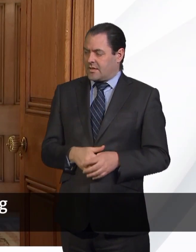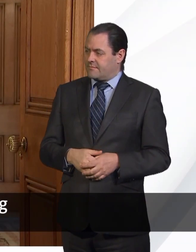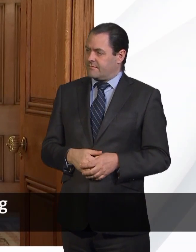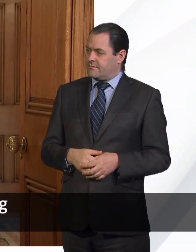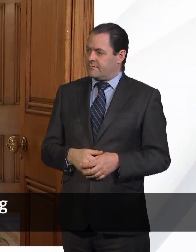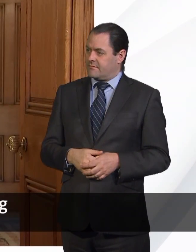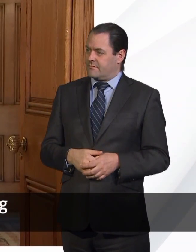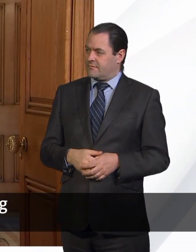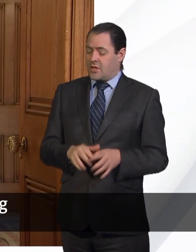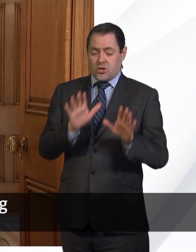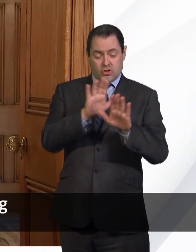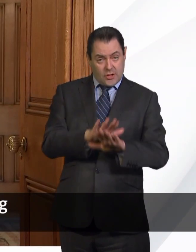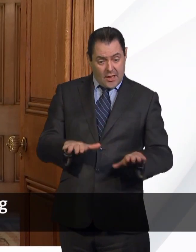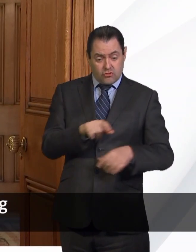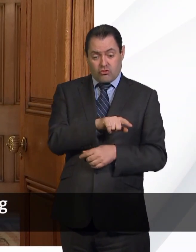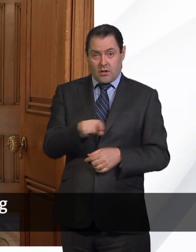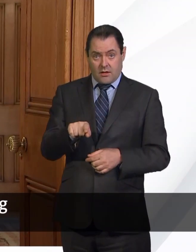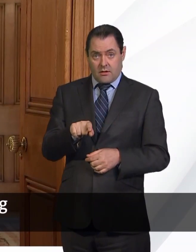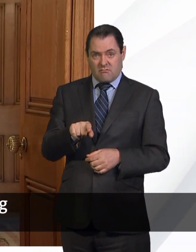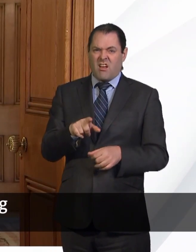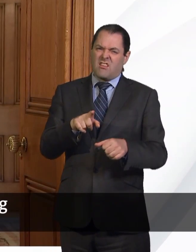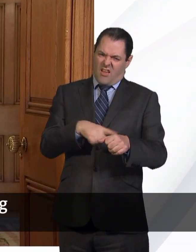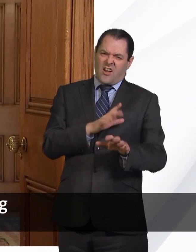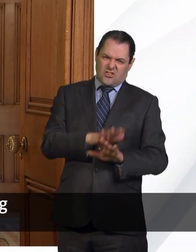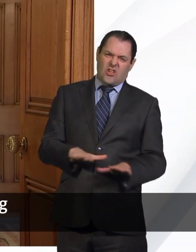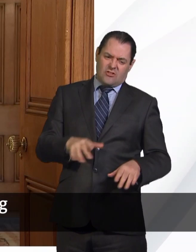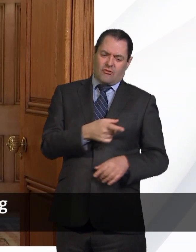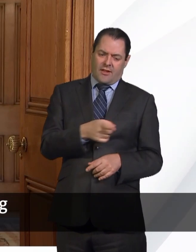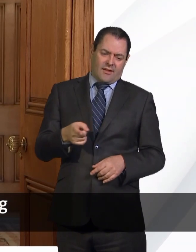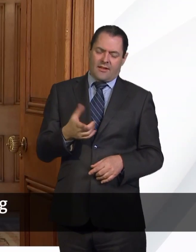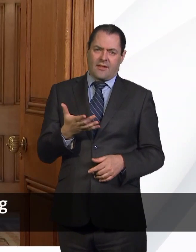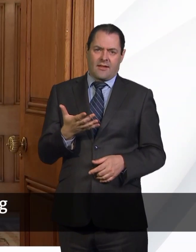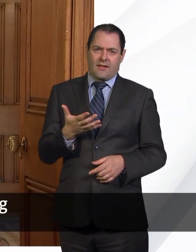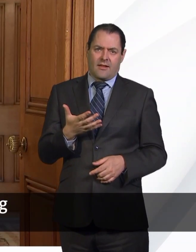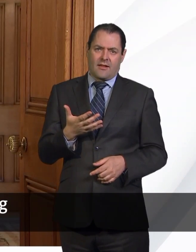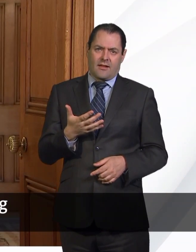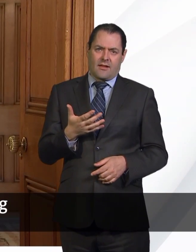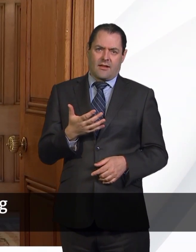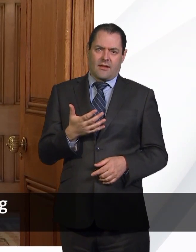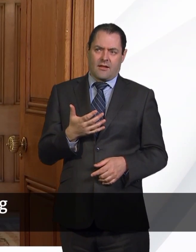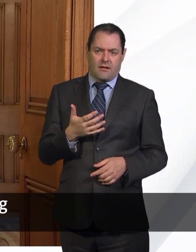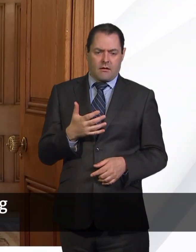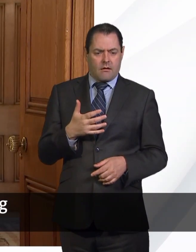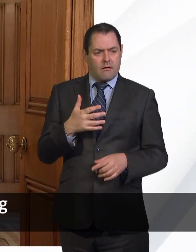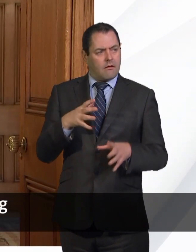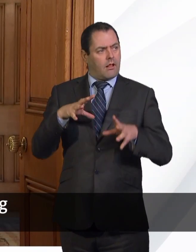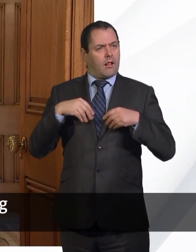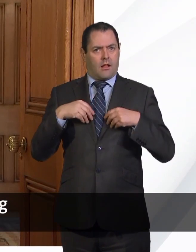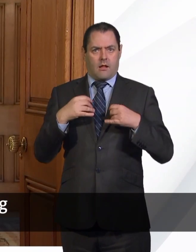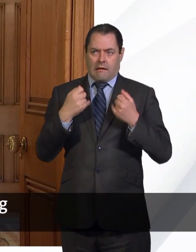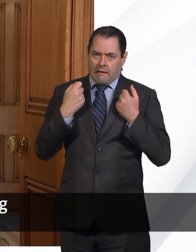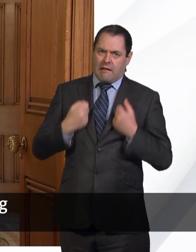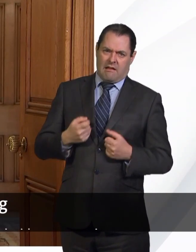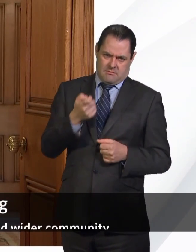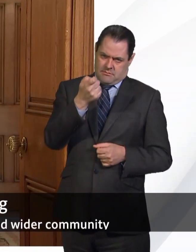that children, and particularly young children, are much less likely to be seriously affected by the